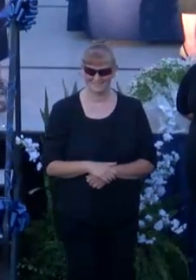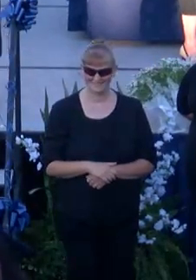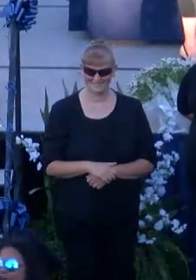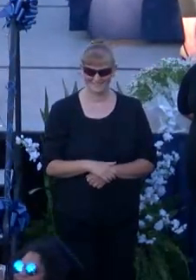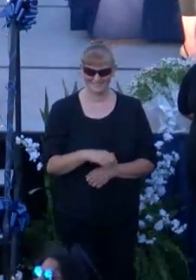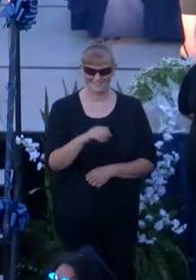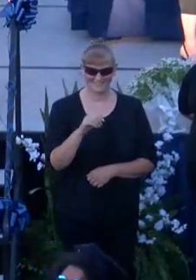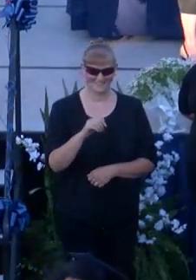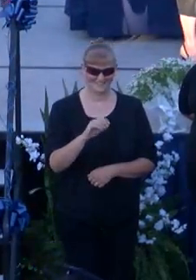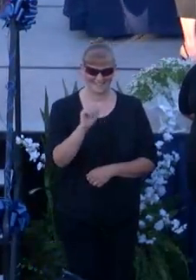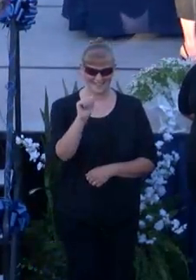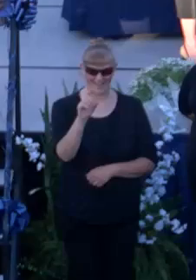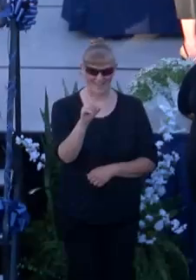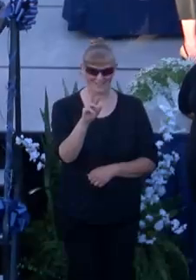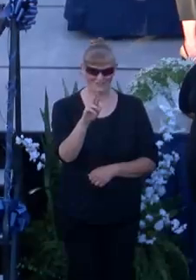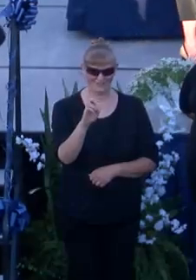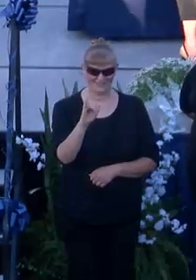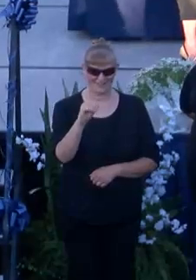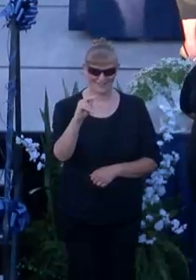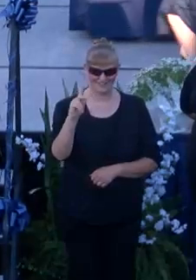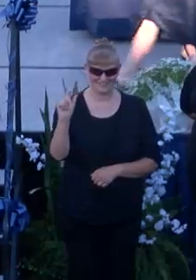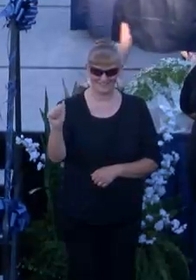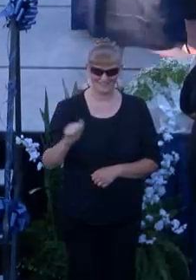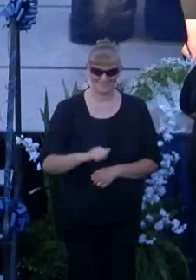Adriana Yvette Colado.